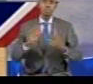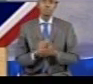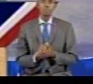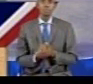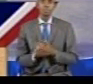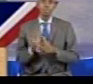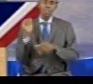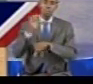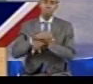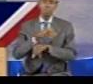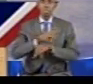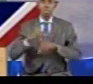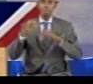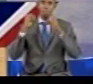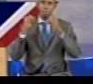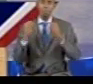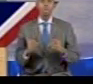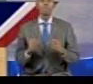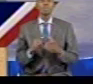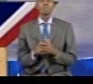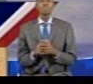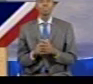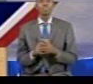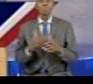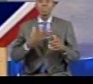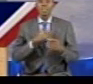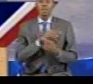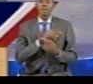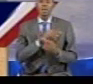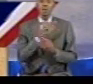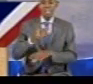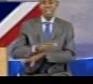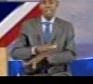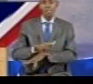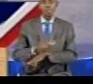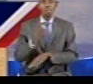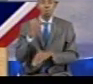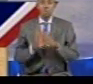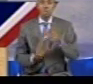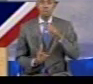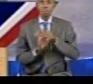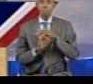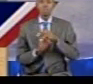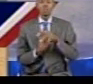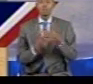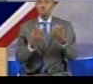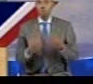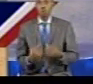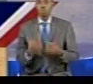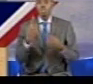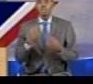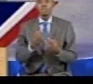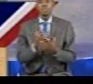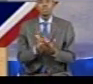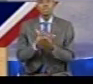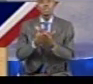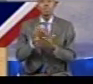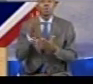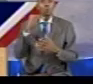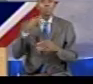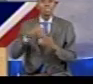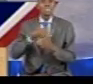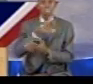prevailing inner power. And when evening was come, the ship was in the midst of the